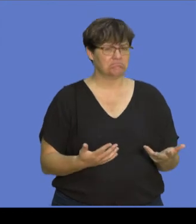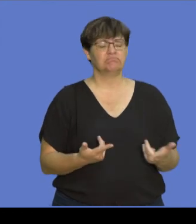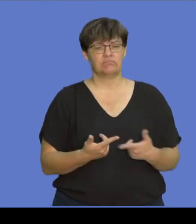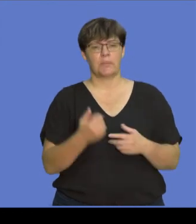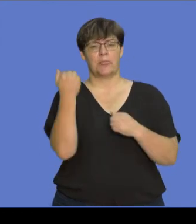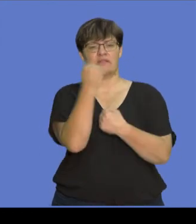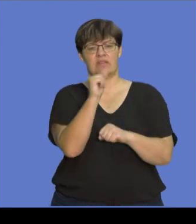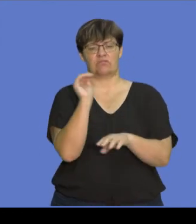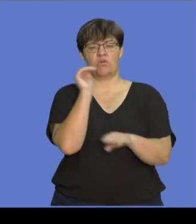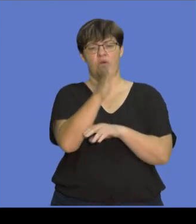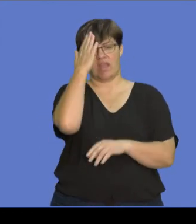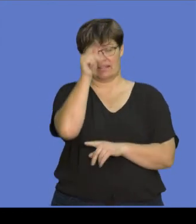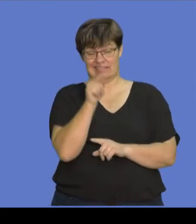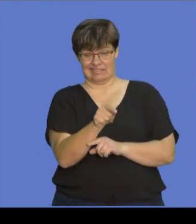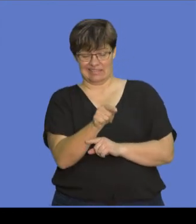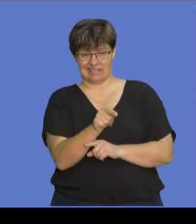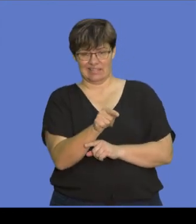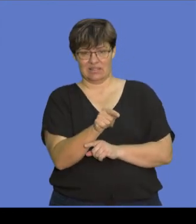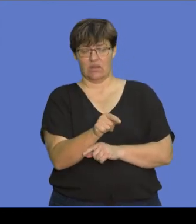factory overheads component of